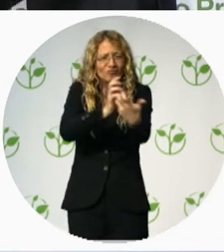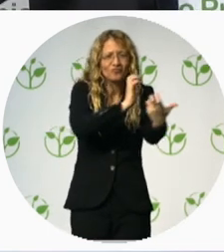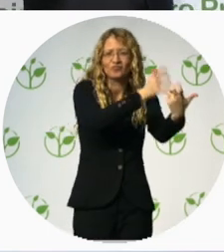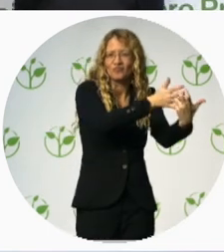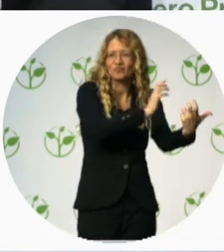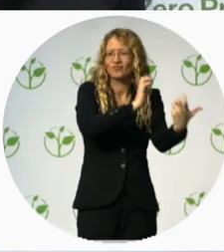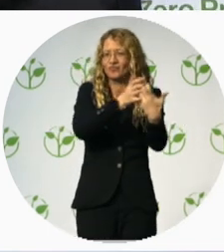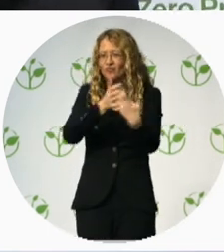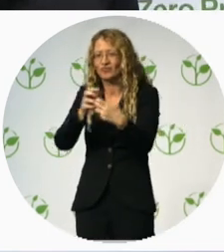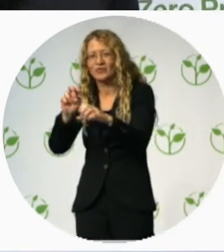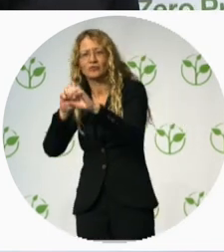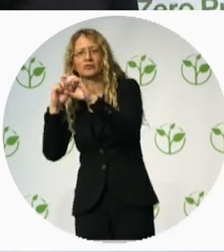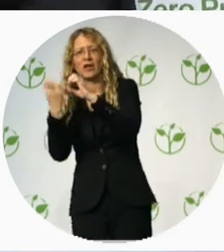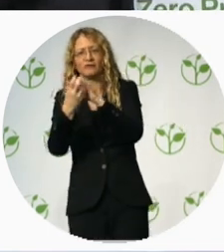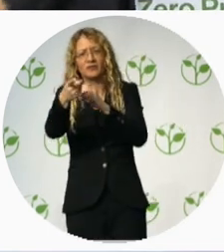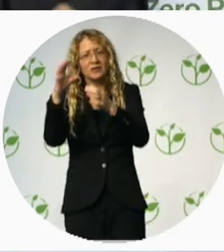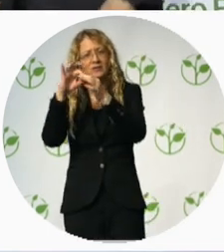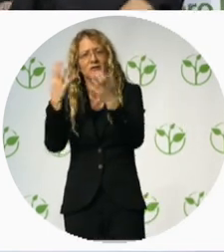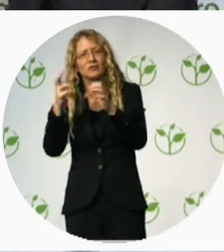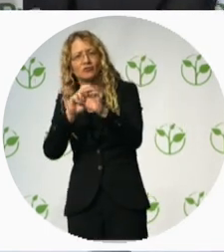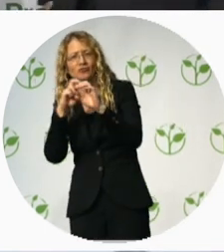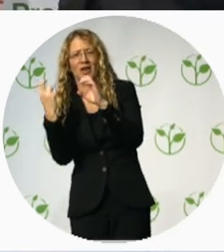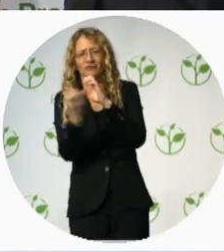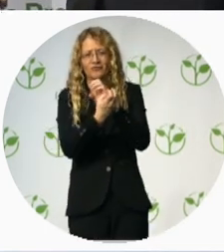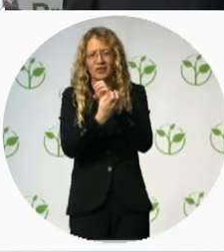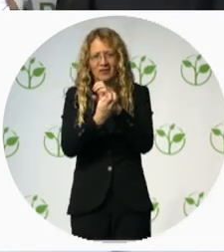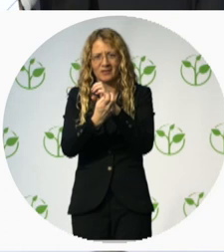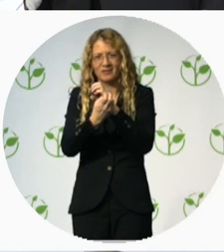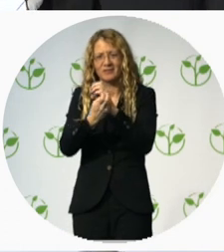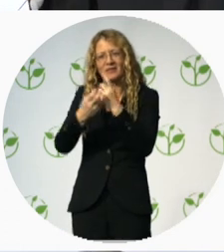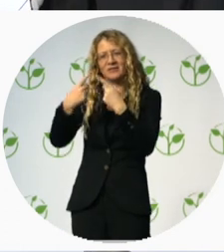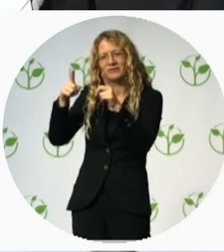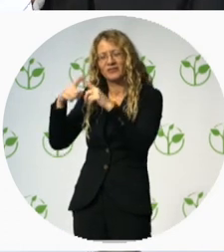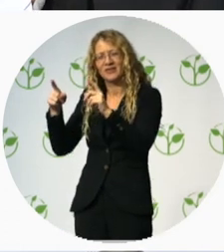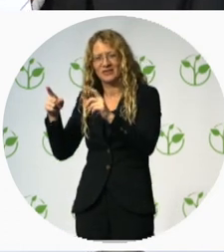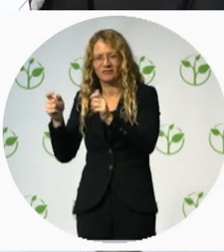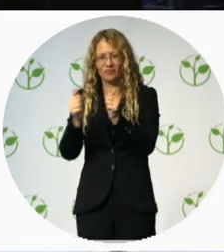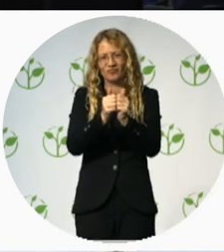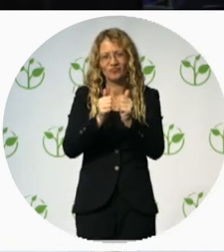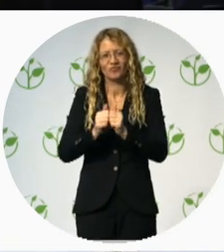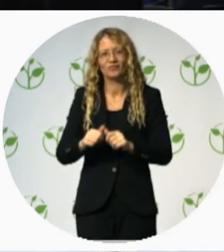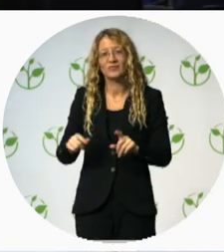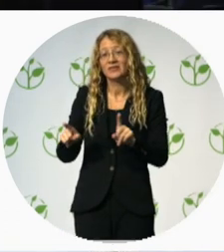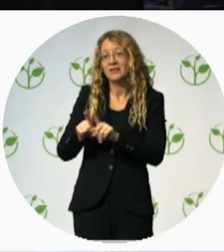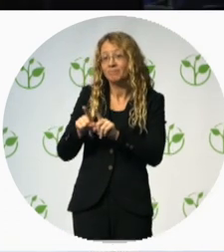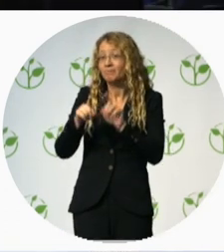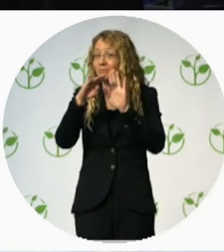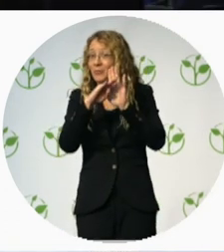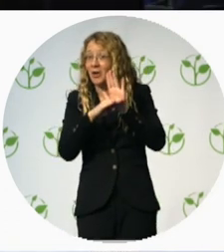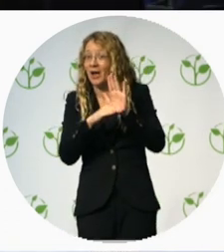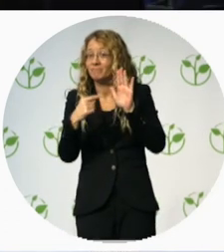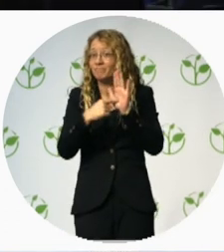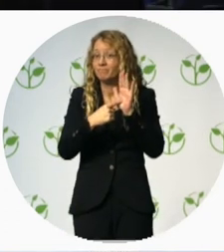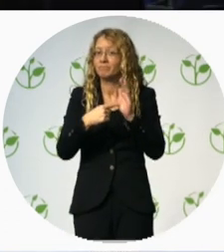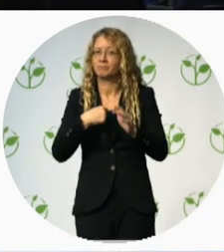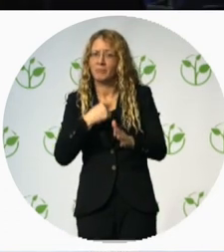disabilities and offers a travel buddy program whereby a fellow traveler with no disability assists the